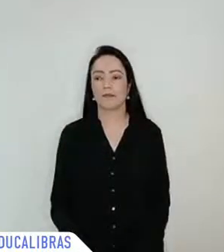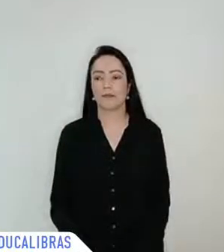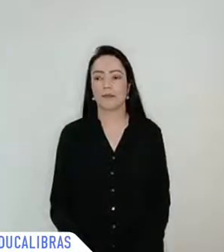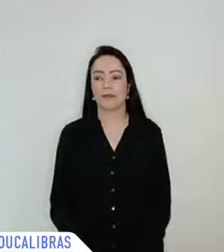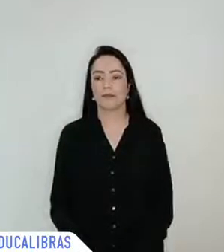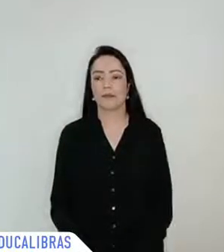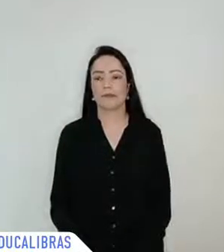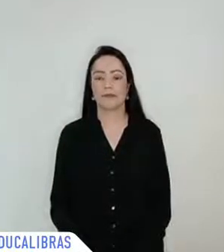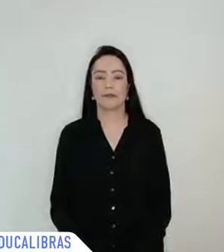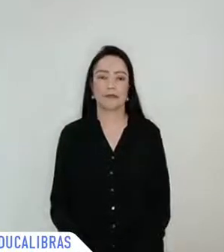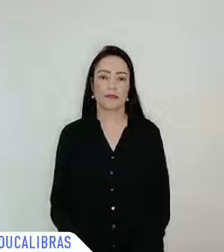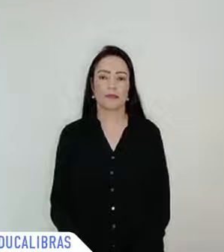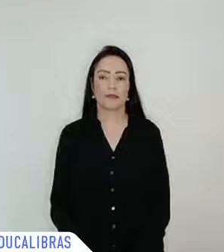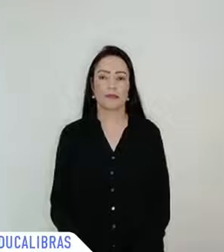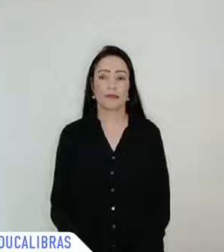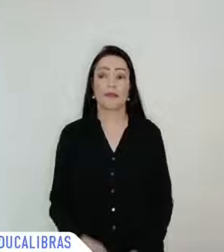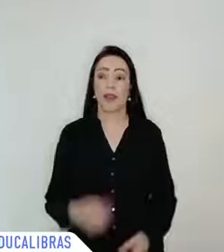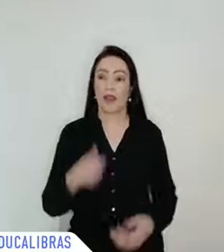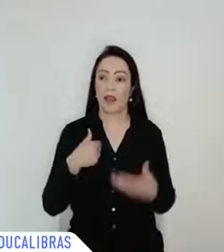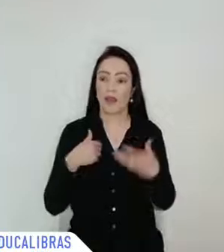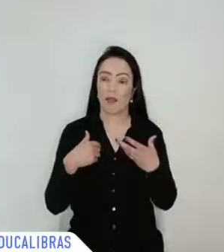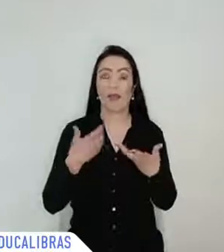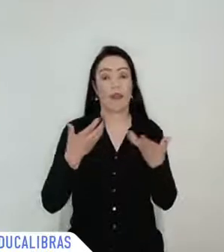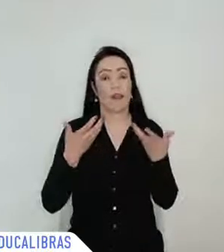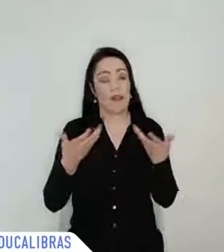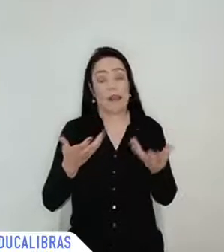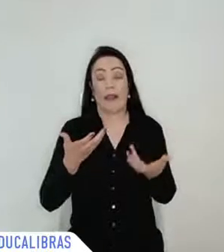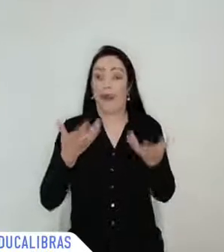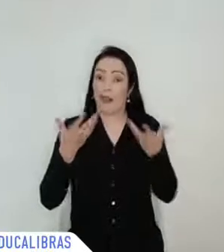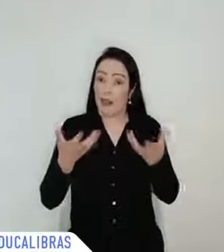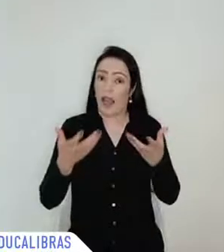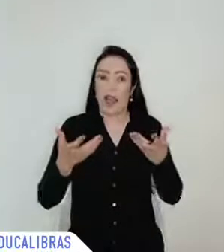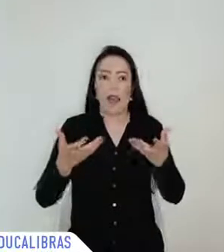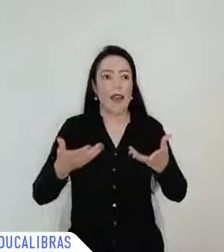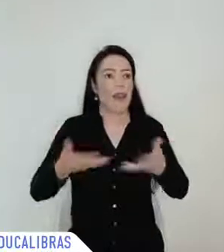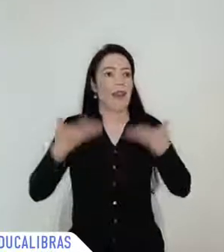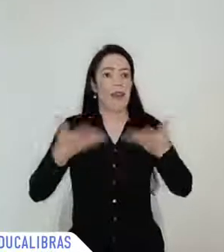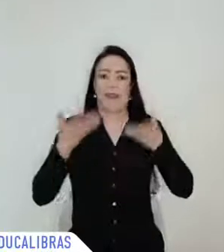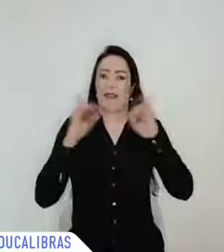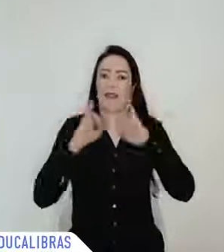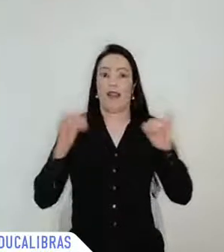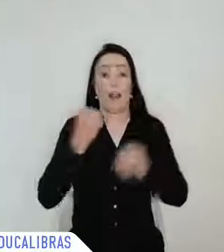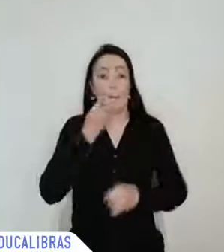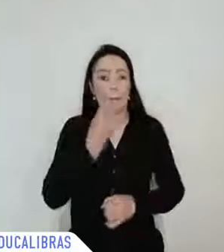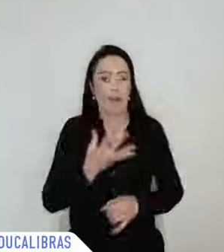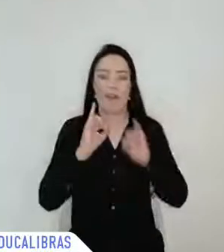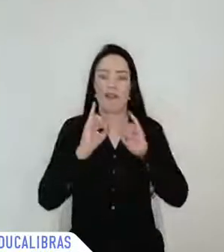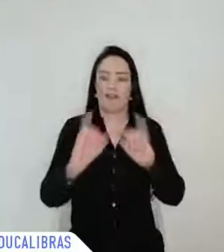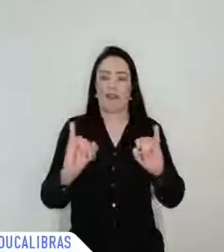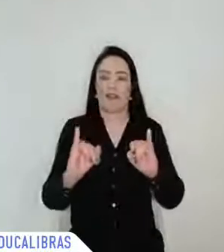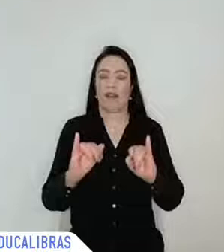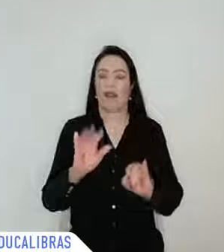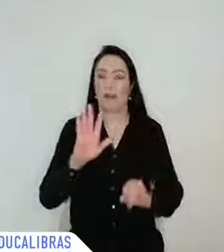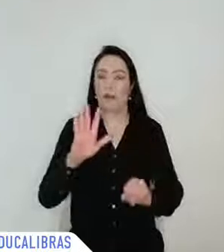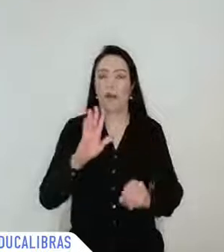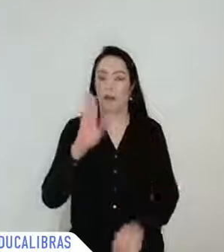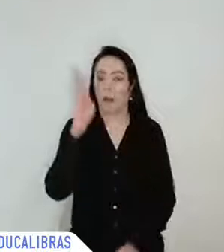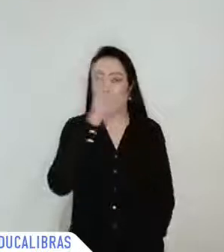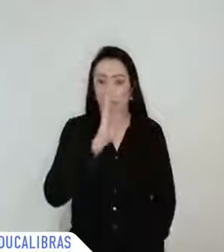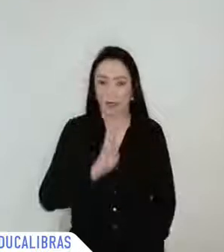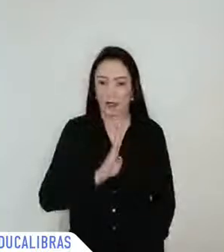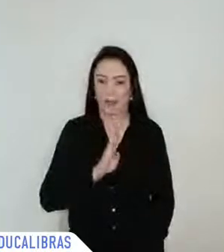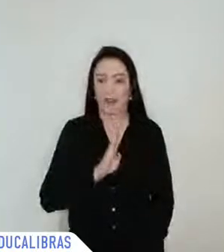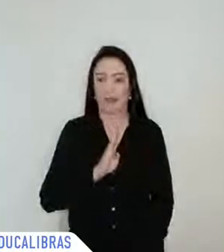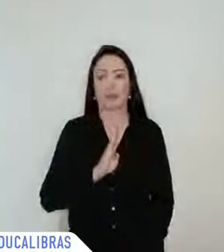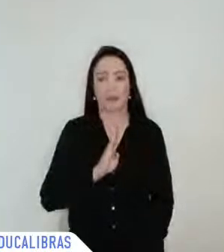is going to be as optimistic as Renata's answer. Well, I wish I could be optimistic, but in Brazil or in any